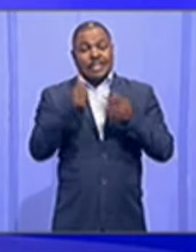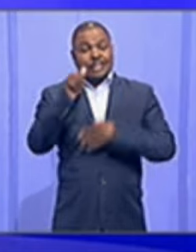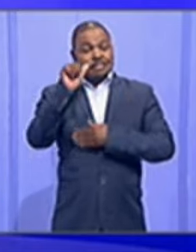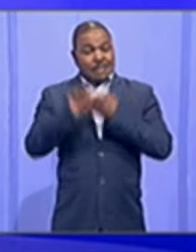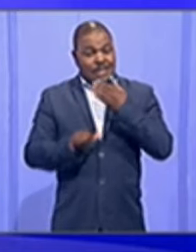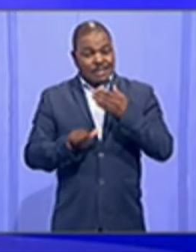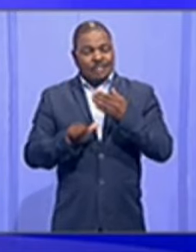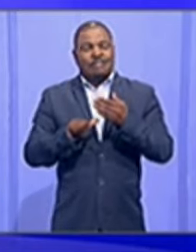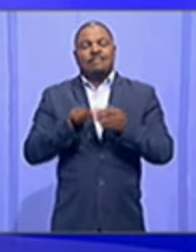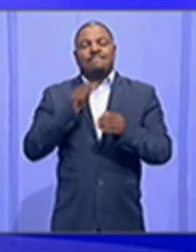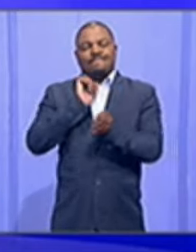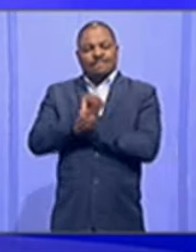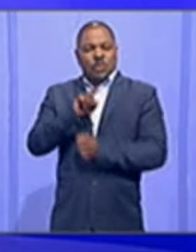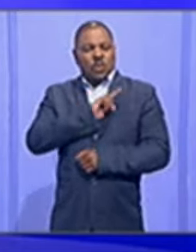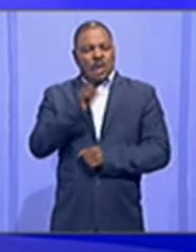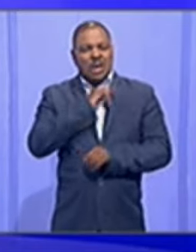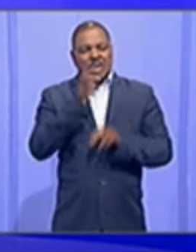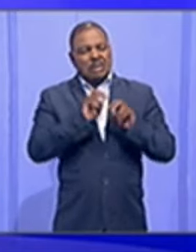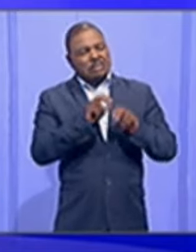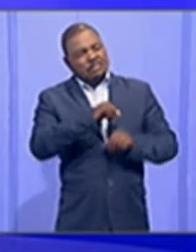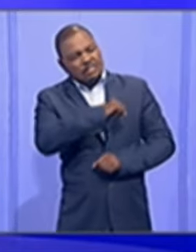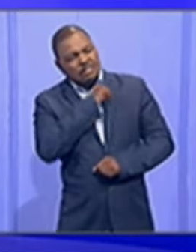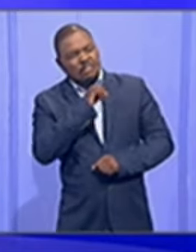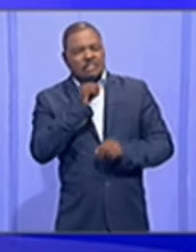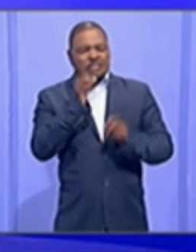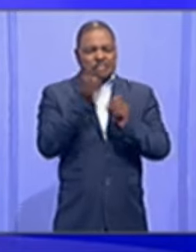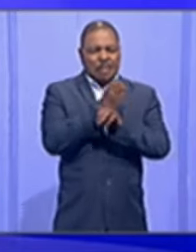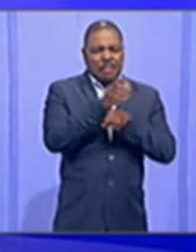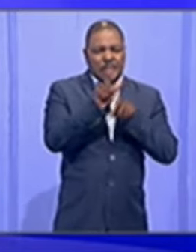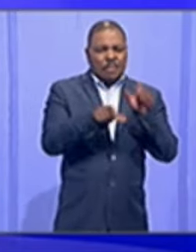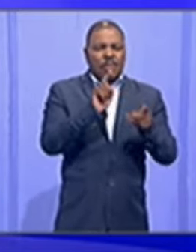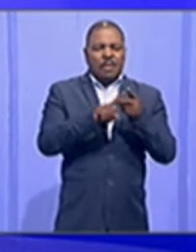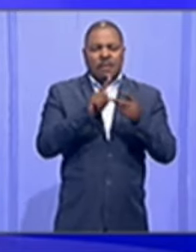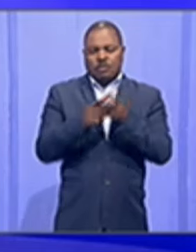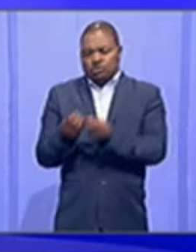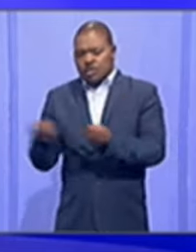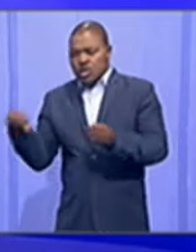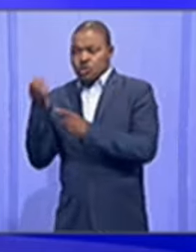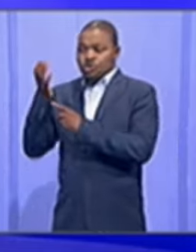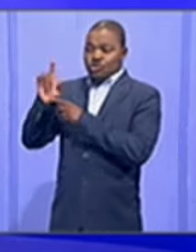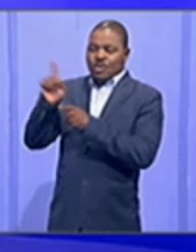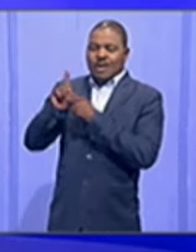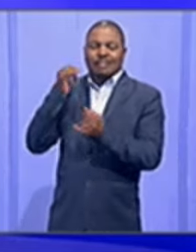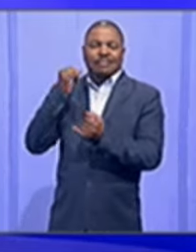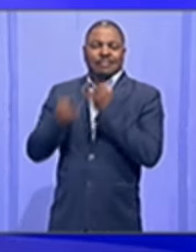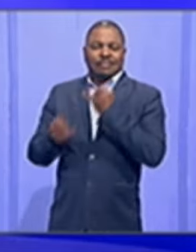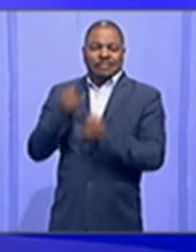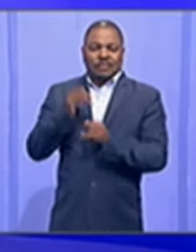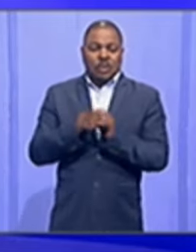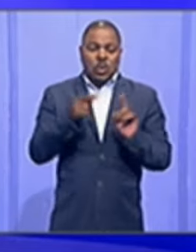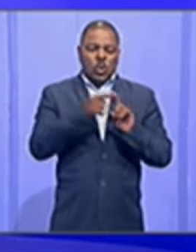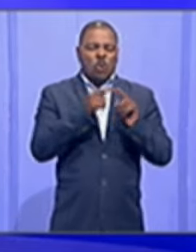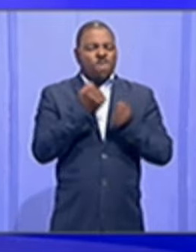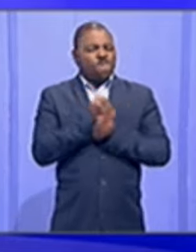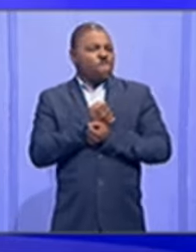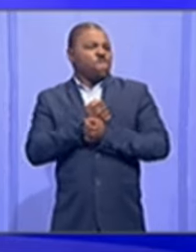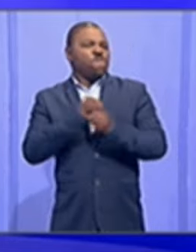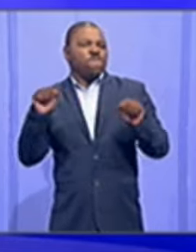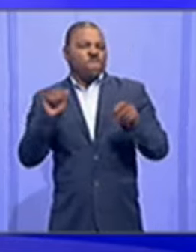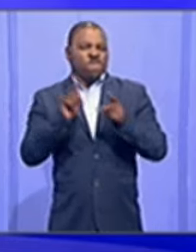melatong ya go thopa ka dikgoka, go betha, bogodu le go bontsha bana ditiragalo tsa thobalano. Phakathi o ba e phetositse goroto